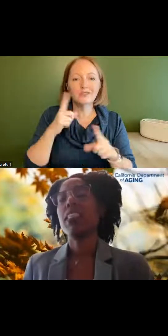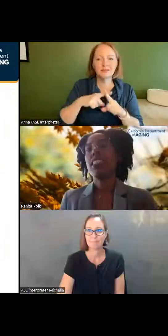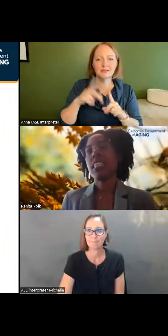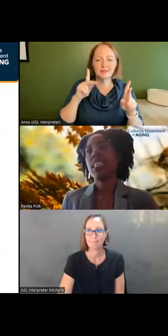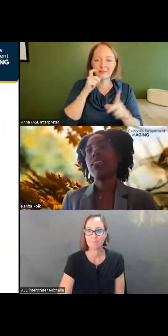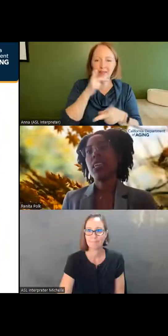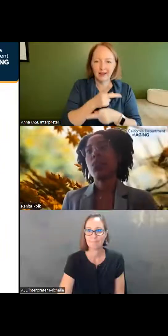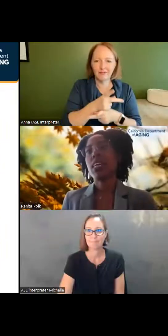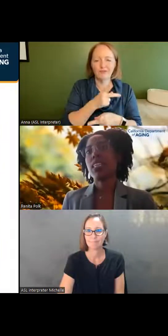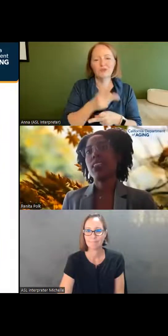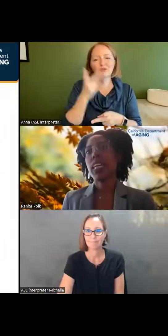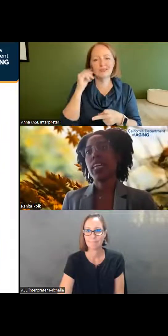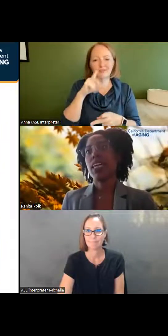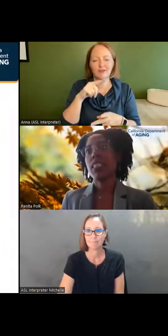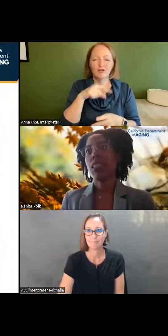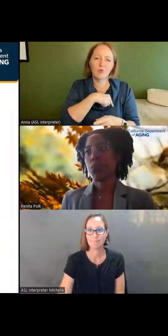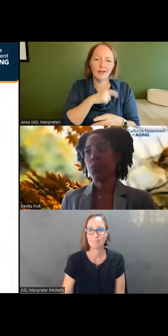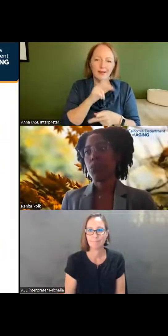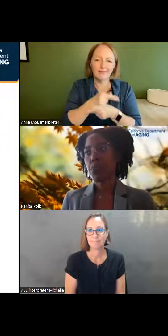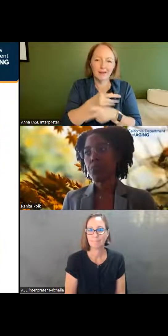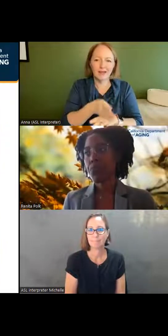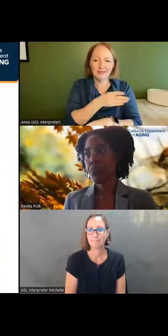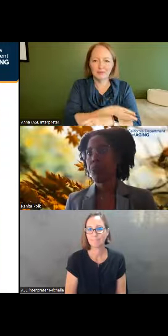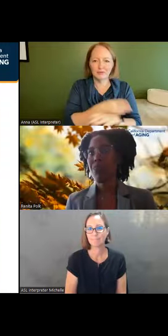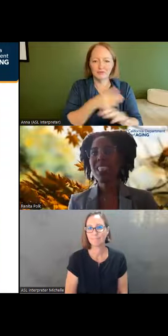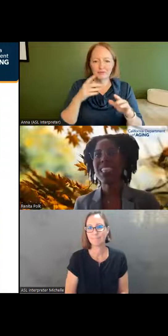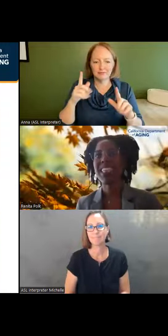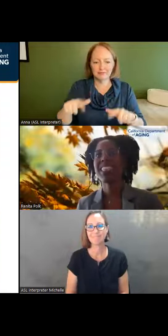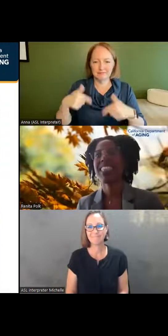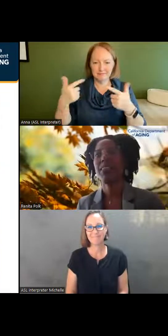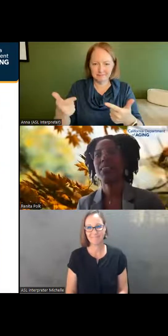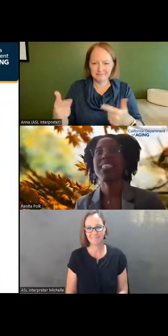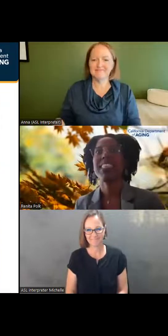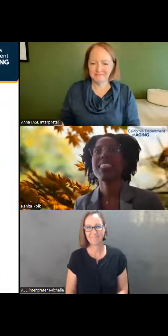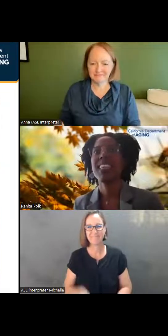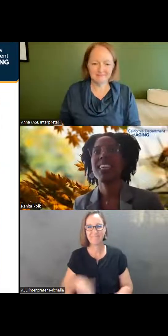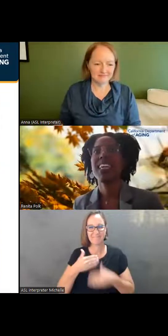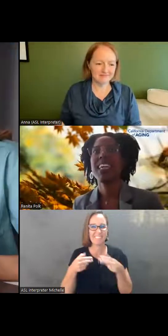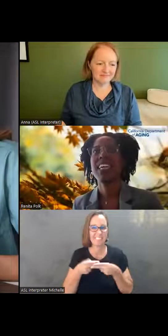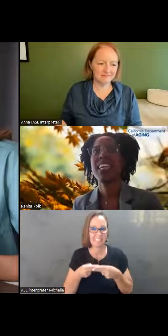and to see if their quality of care has improved. Next slide, please.